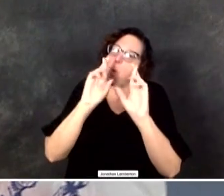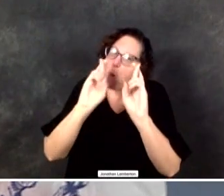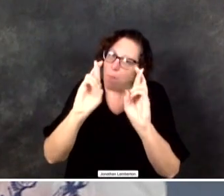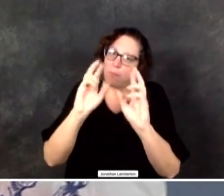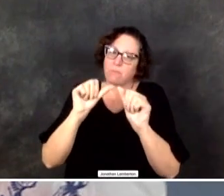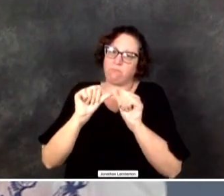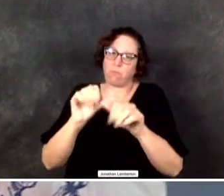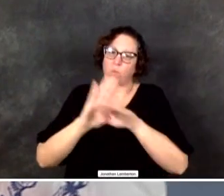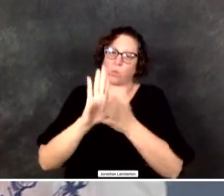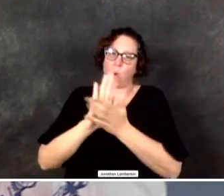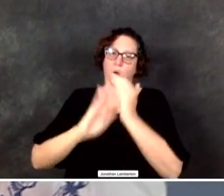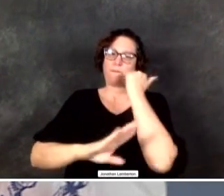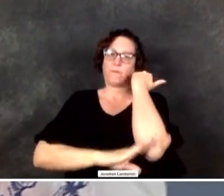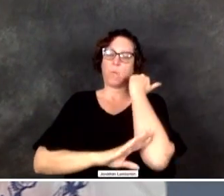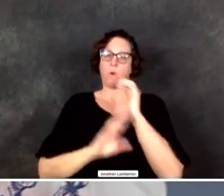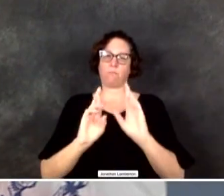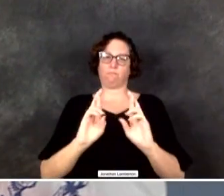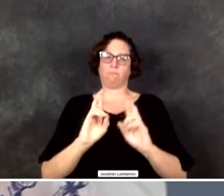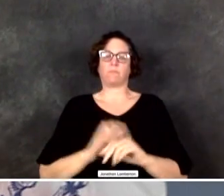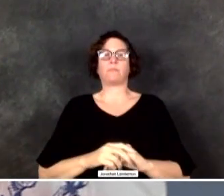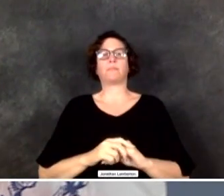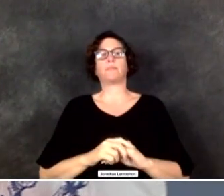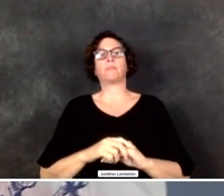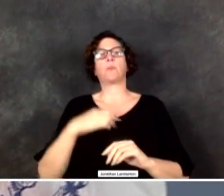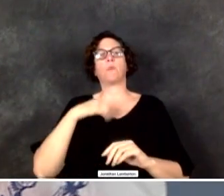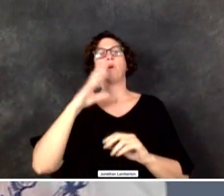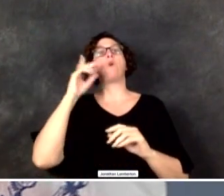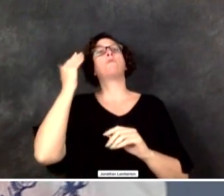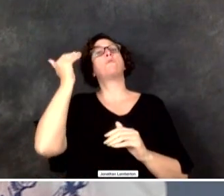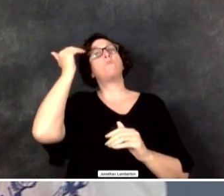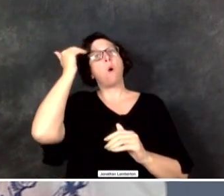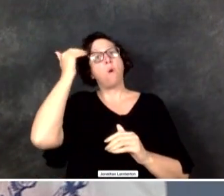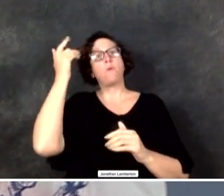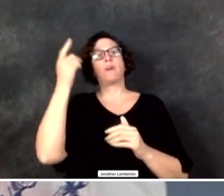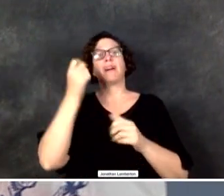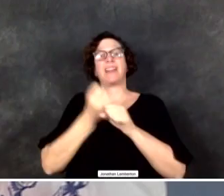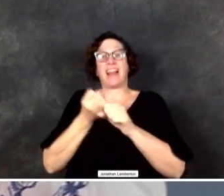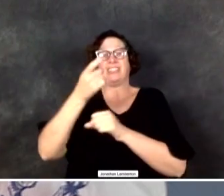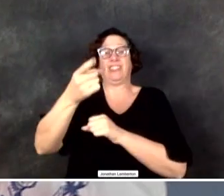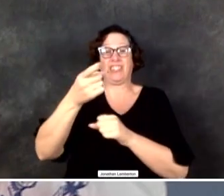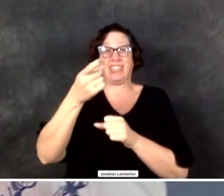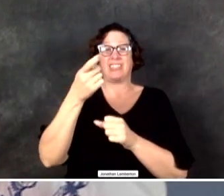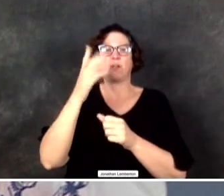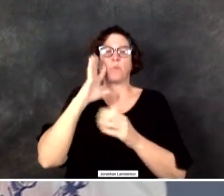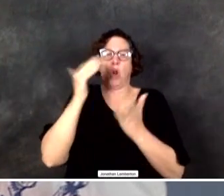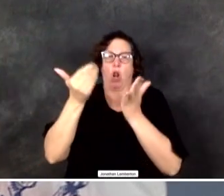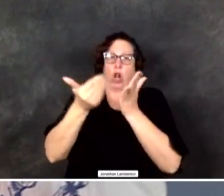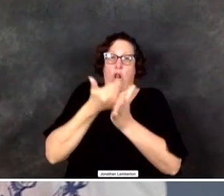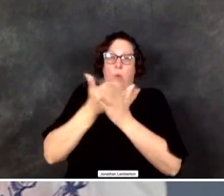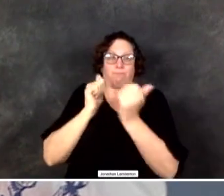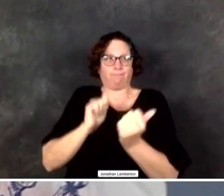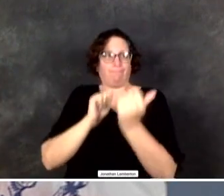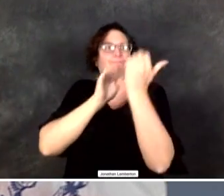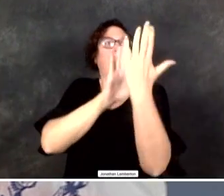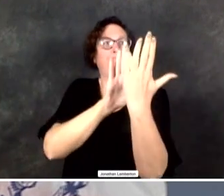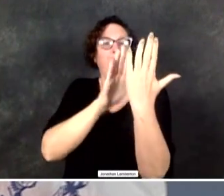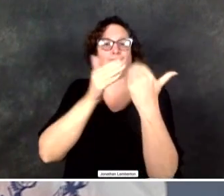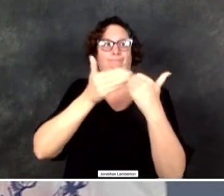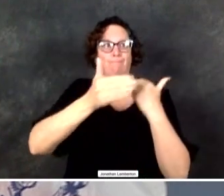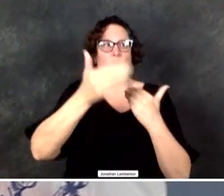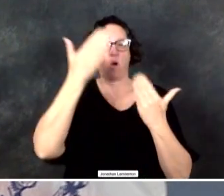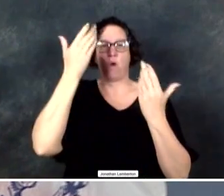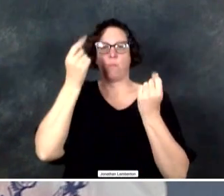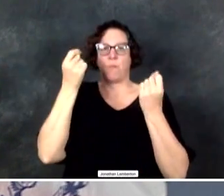will take a different kind of approach than we've ever had, particularly, as I say, on the mental health side. but also on the academic